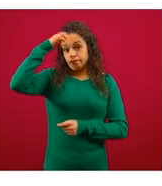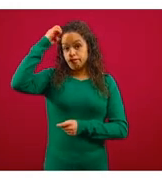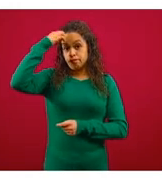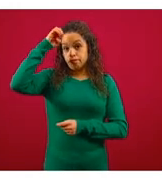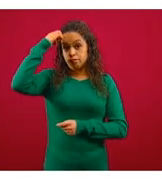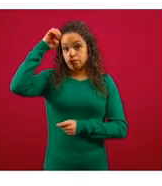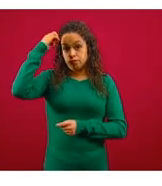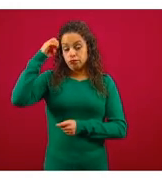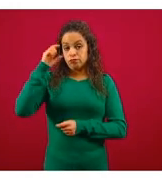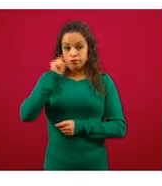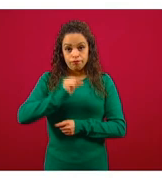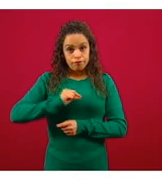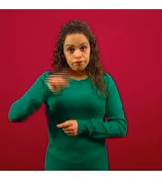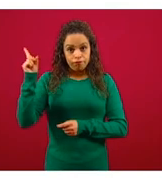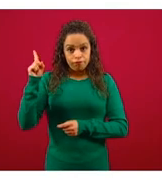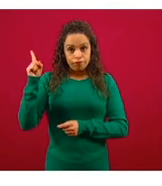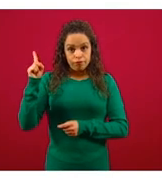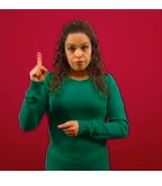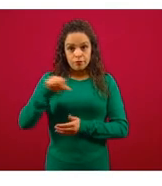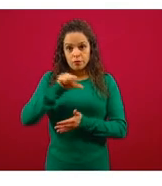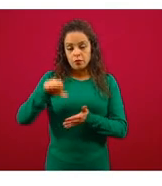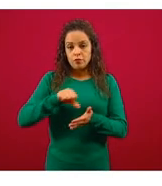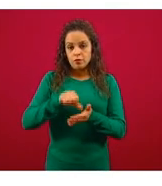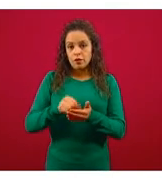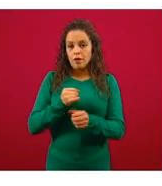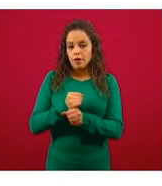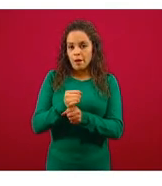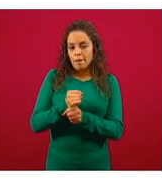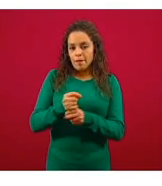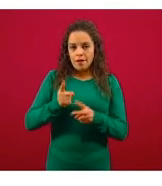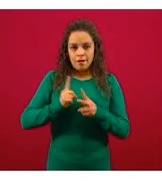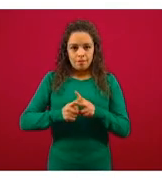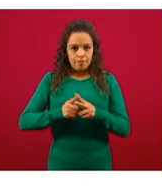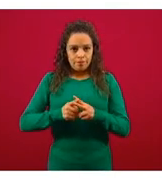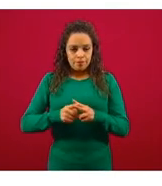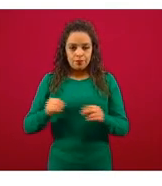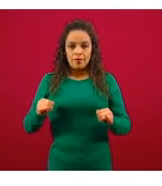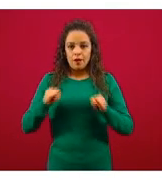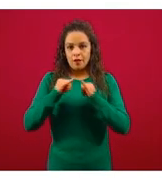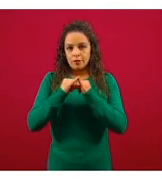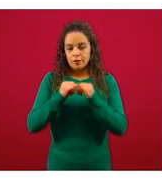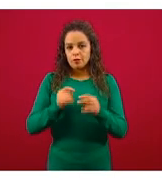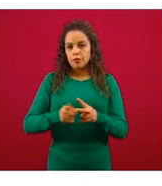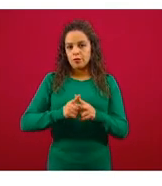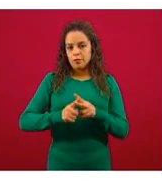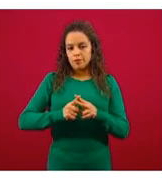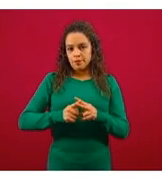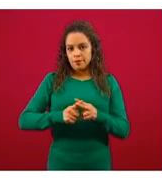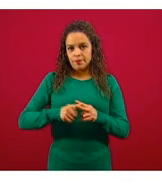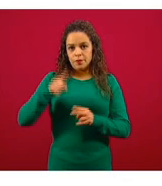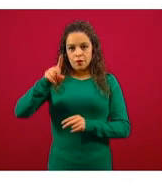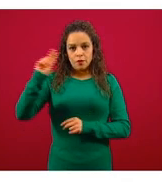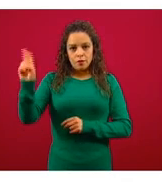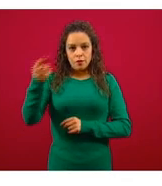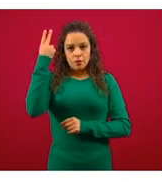This is data that was collected, analyzed, and presented by a very talented group of